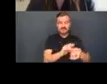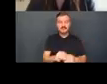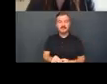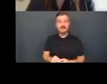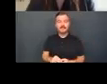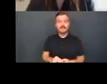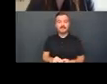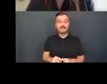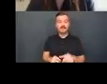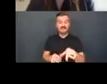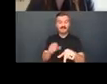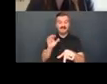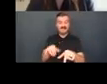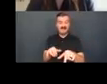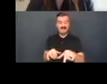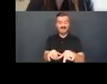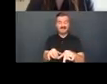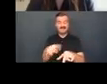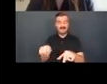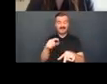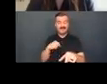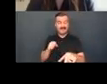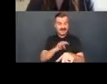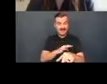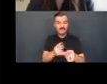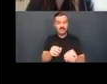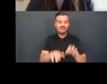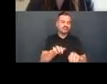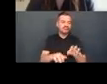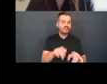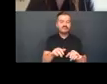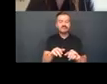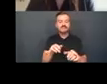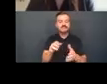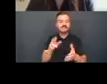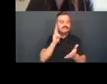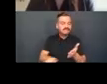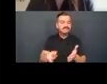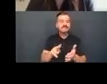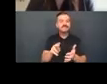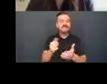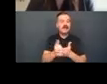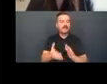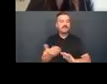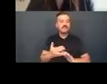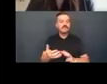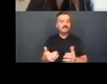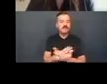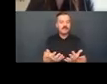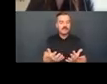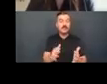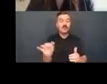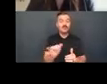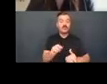Not only does the outpost clinical staff perform clerical and administrative labor necessary to keep the operation running, they also